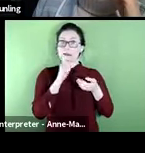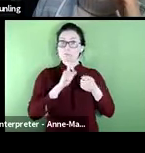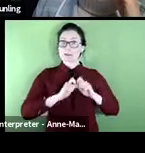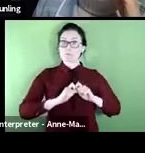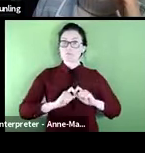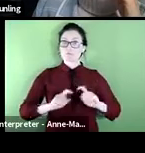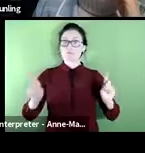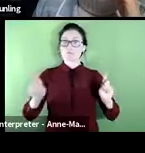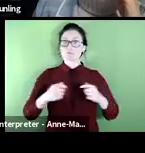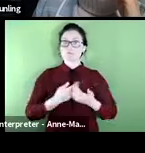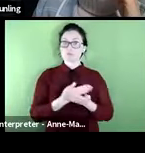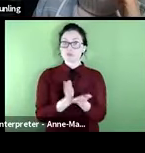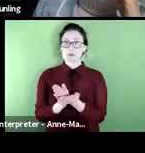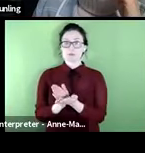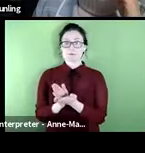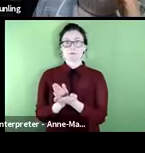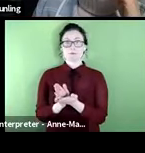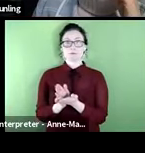and